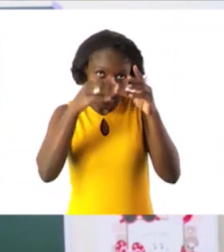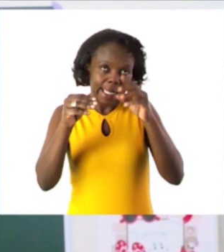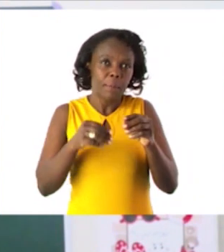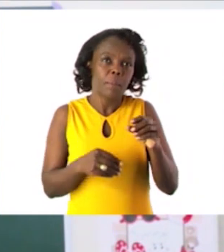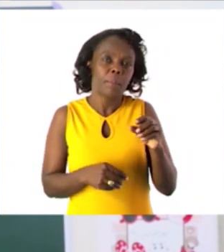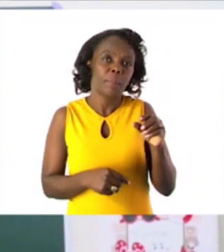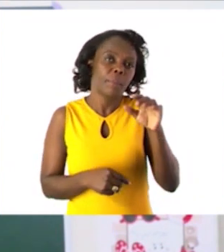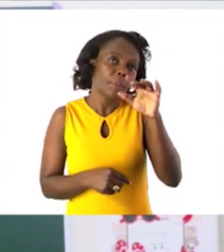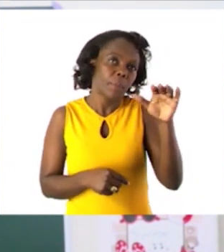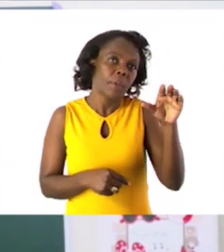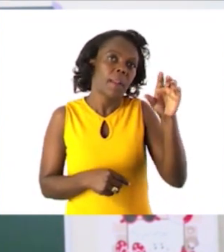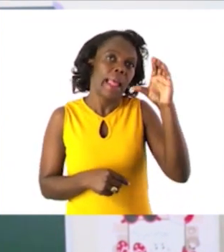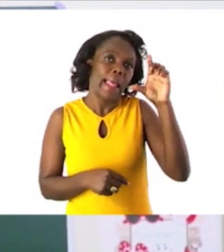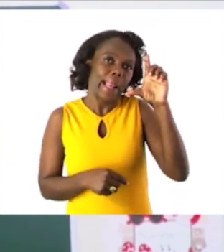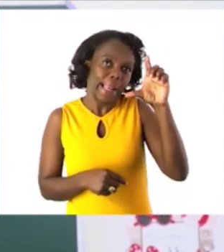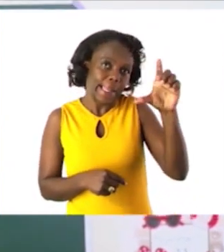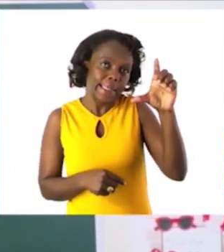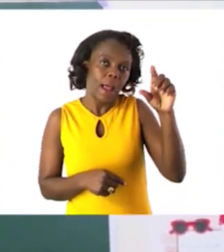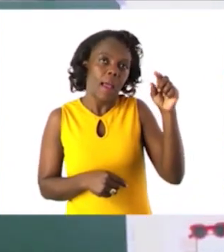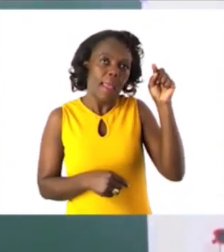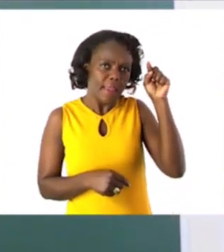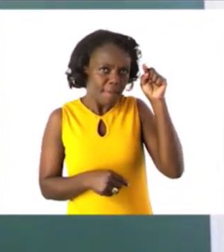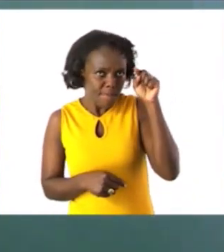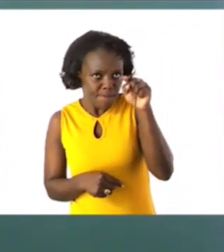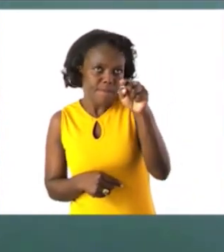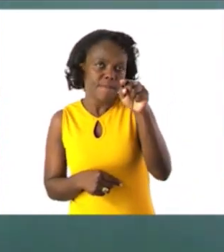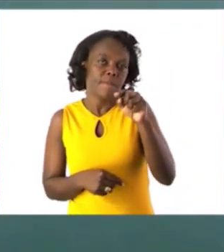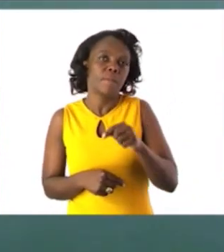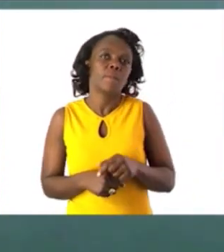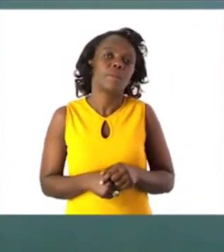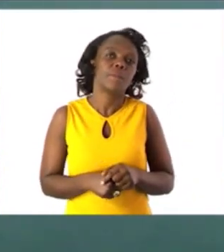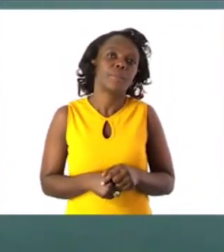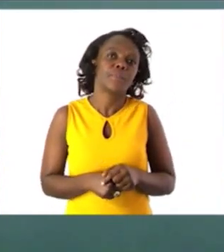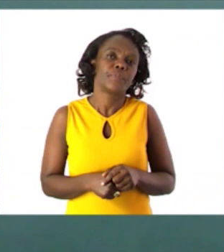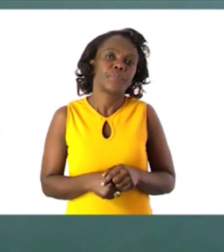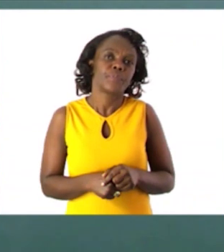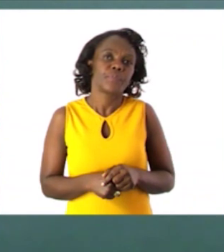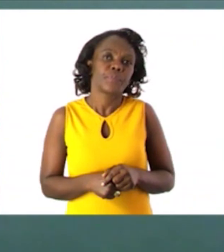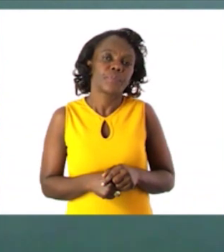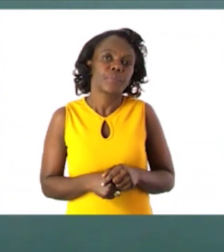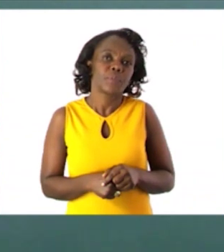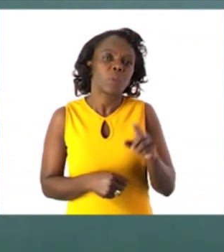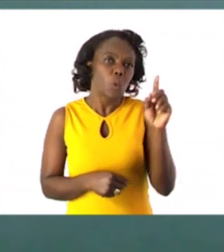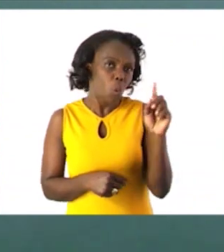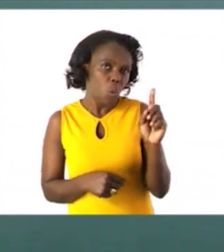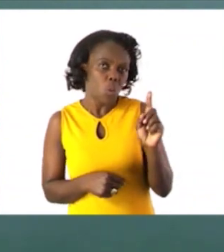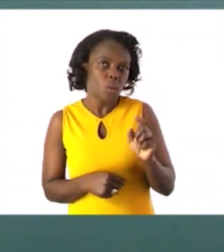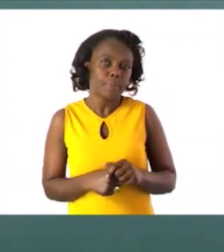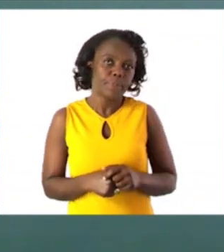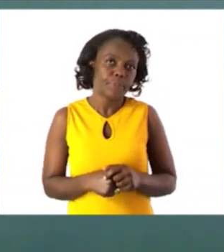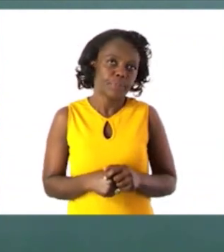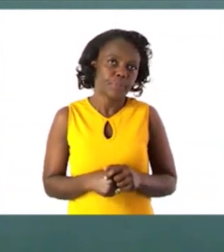and the full stop. We are going to look at the capital letter and the full stop. What are these? These are what